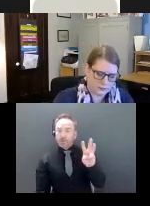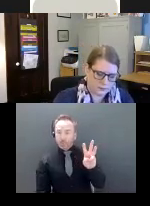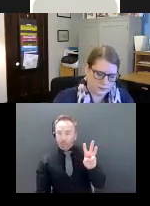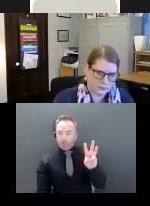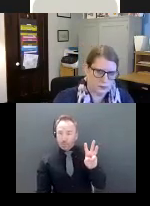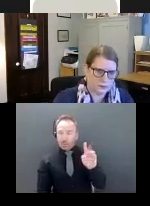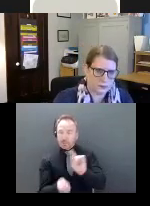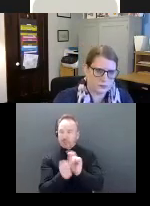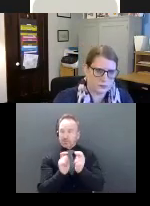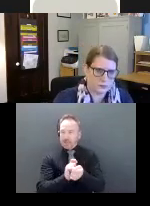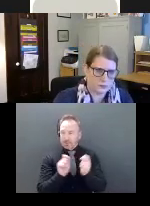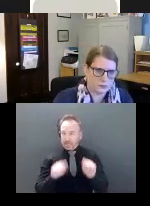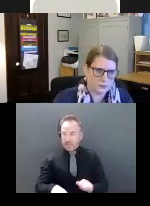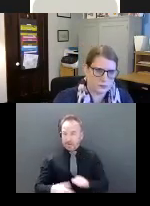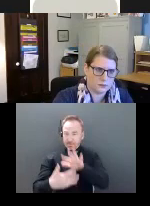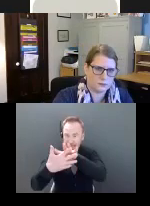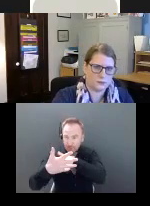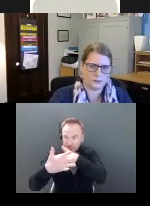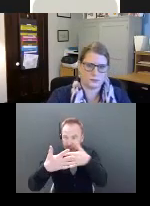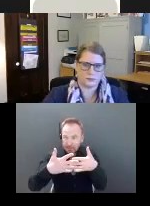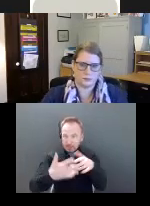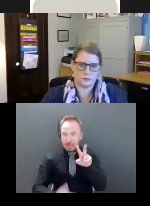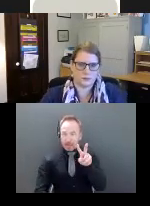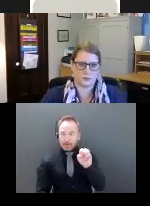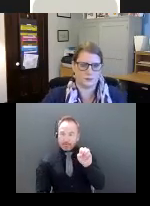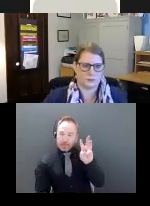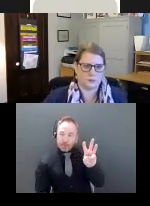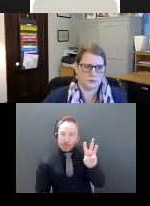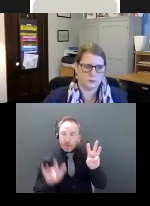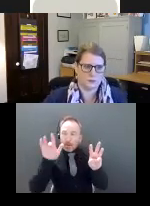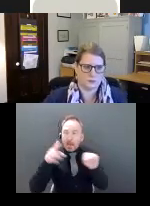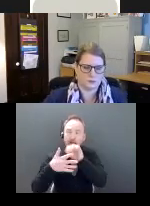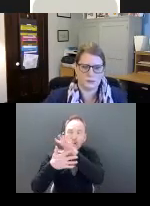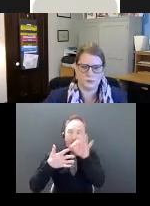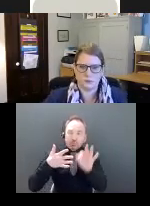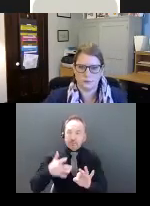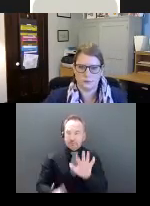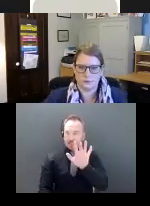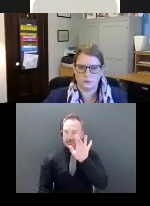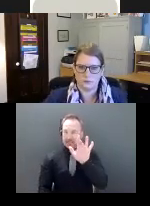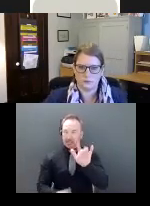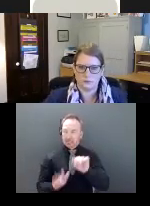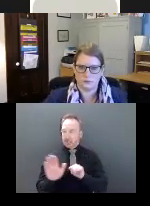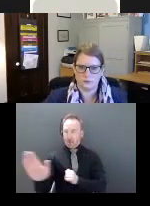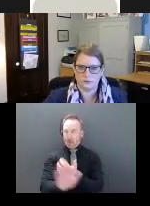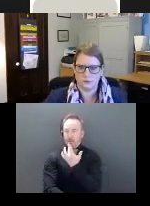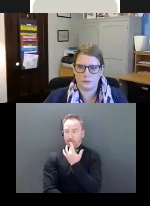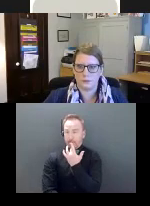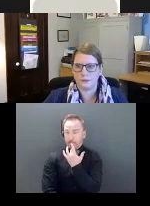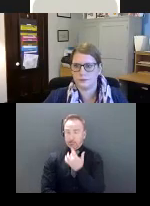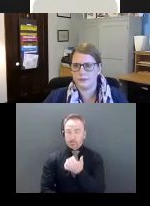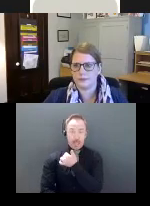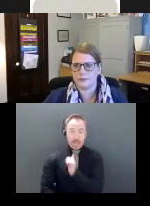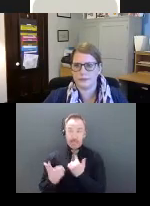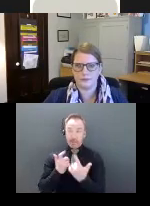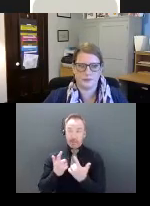a grid and the visual that you would like to see the presentation at. So if you have any questions, you can put that in